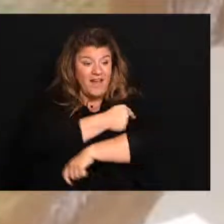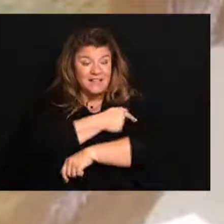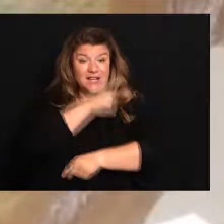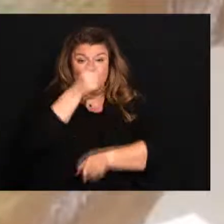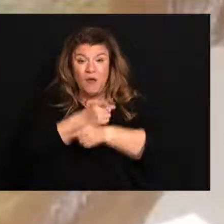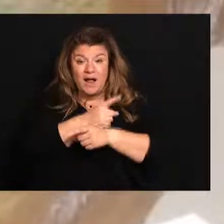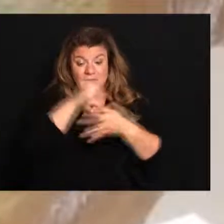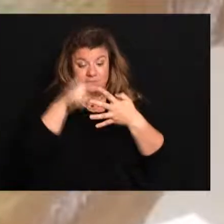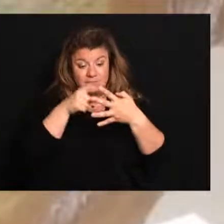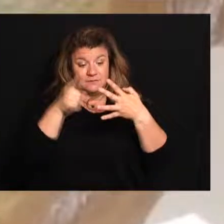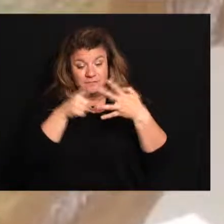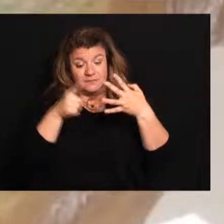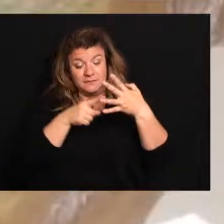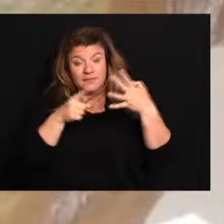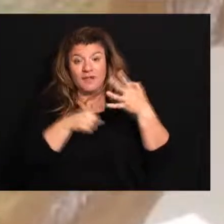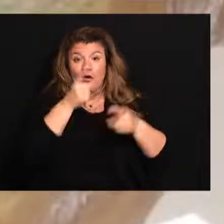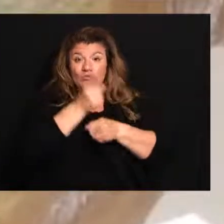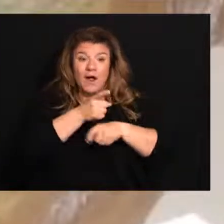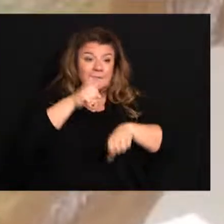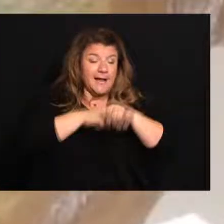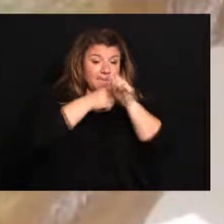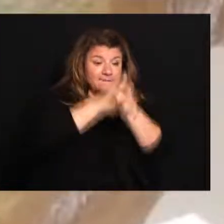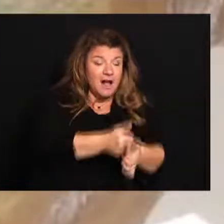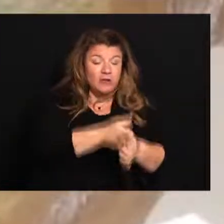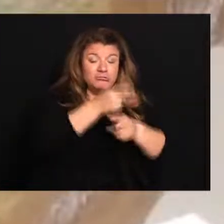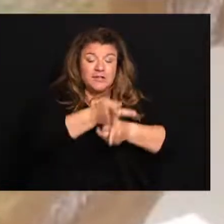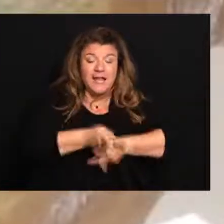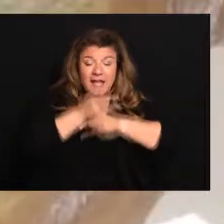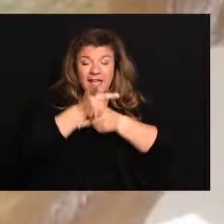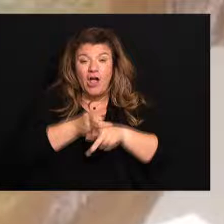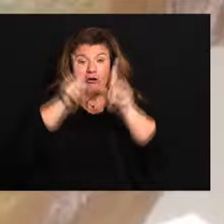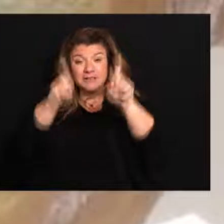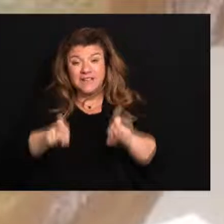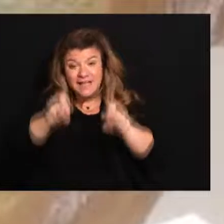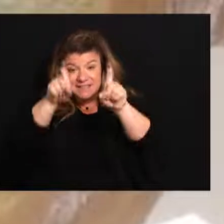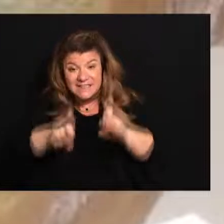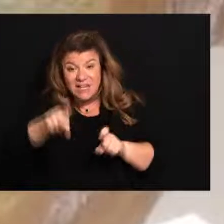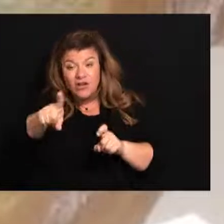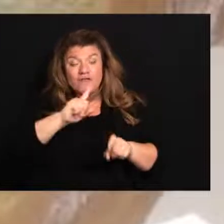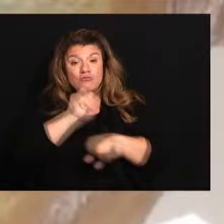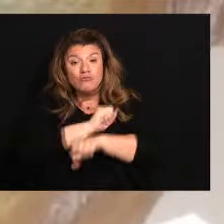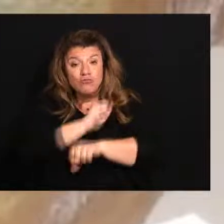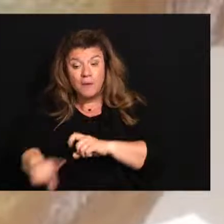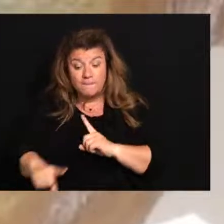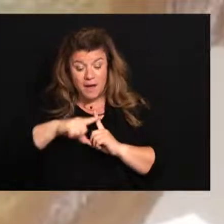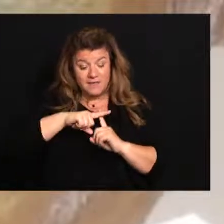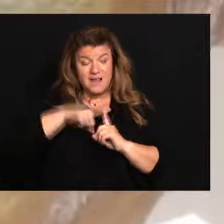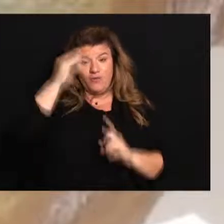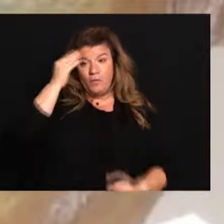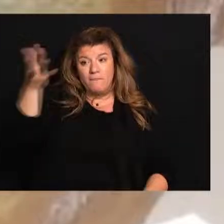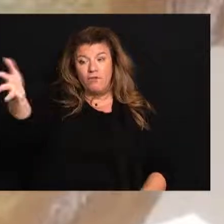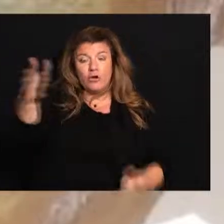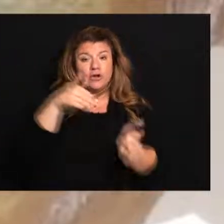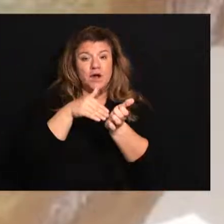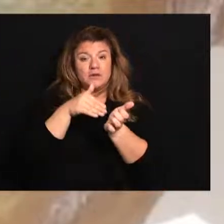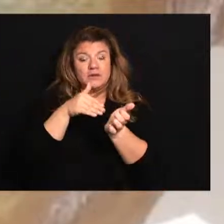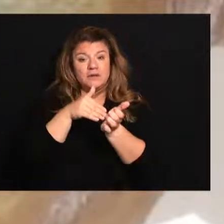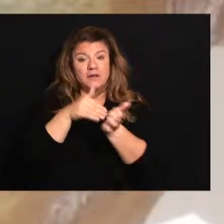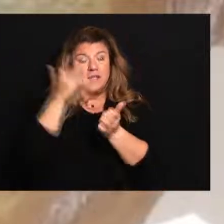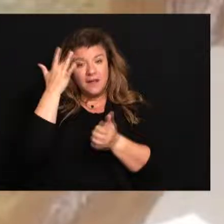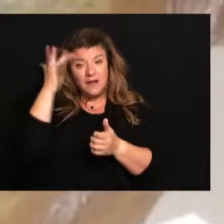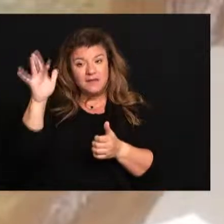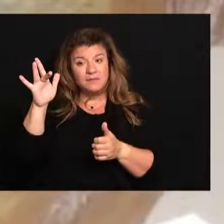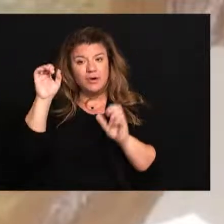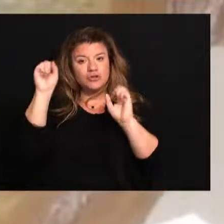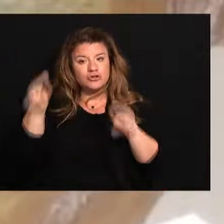and taking care and testing so that if you are positive, you report that to your healthcare experts so that you